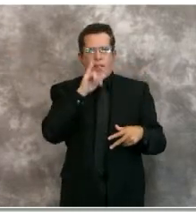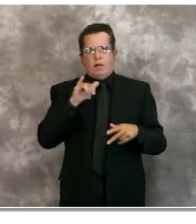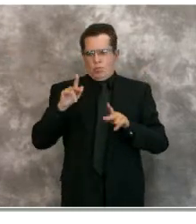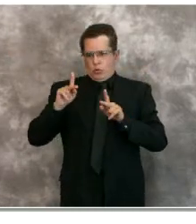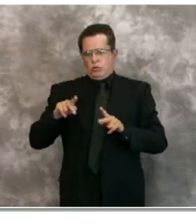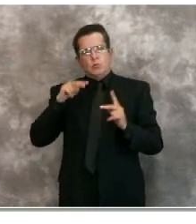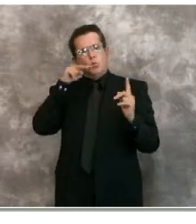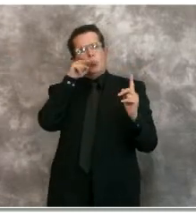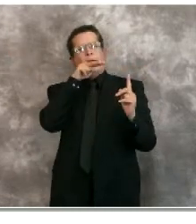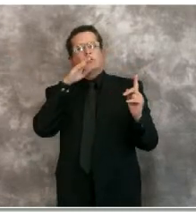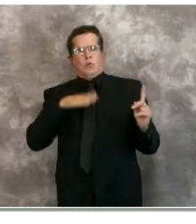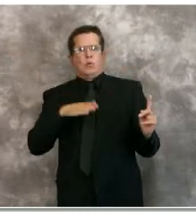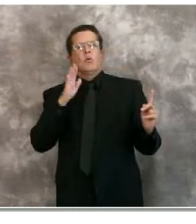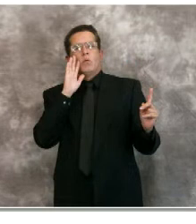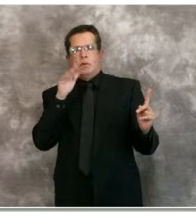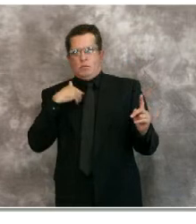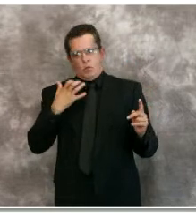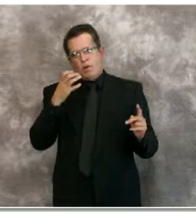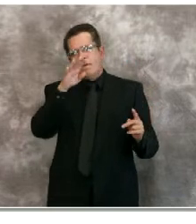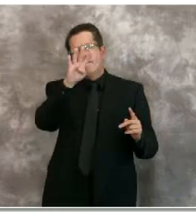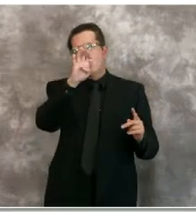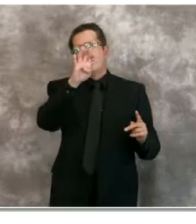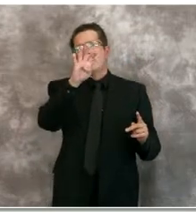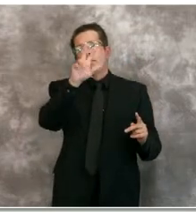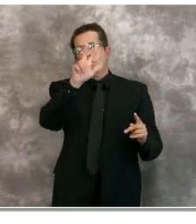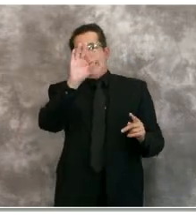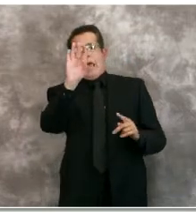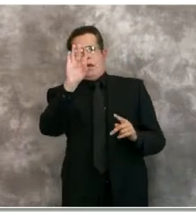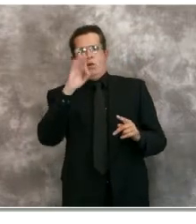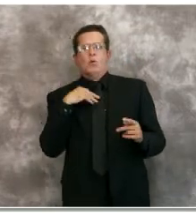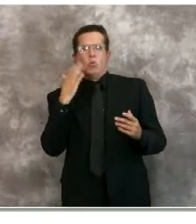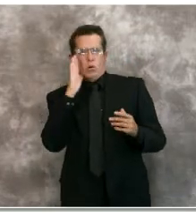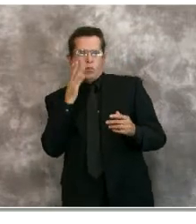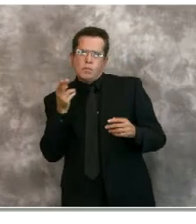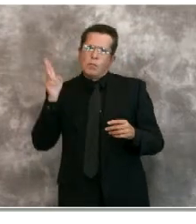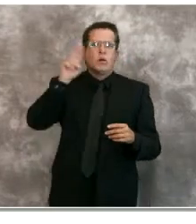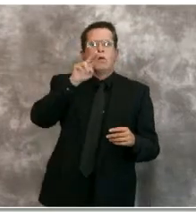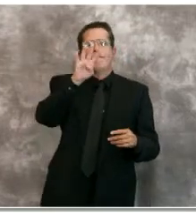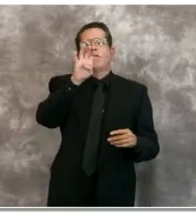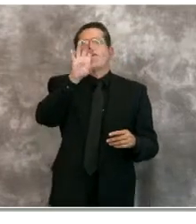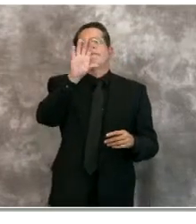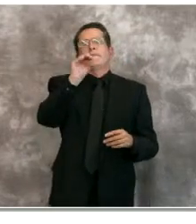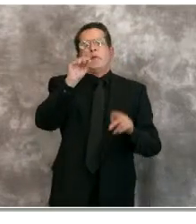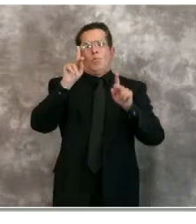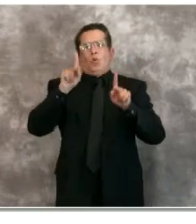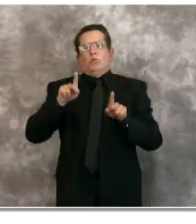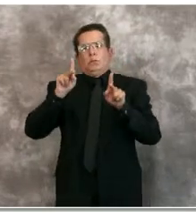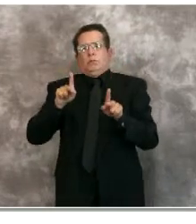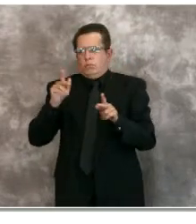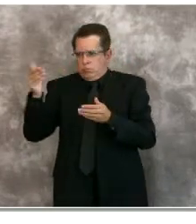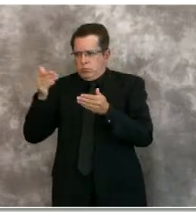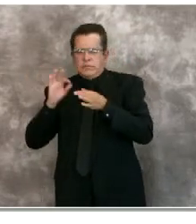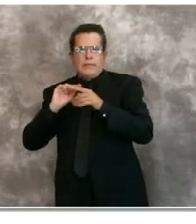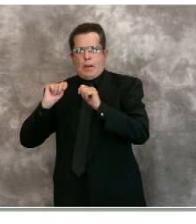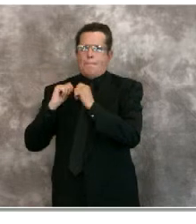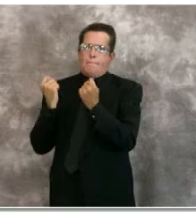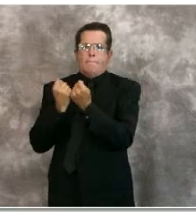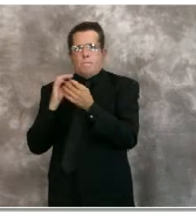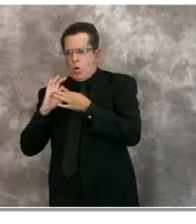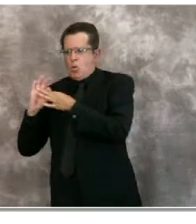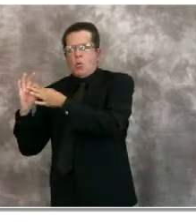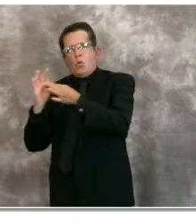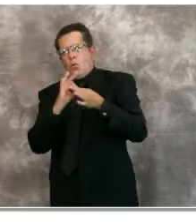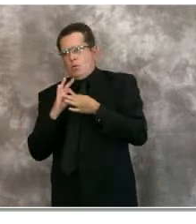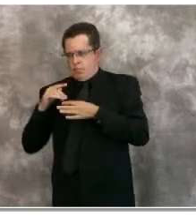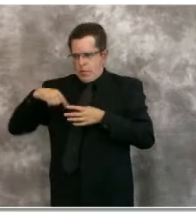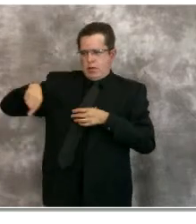of 450. And we expect in the coming week or so this number to jump quite a bit as we bring on a new cohort of promotores